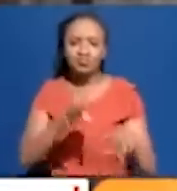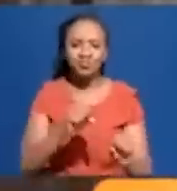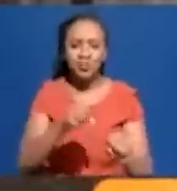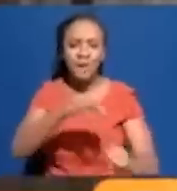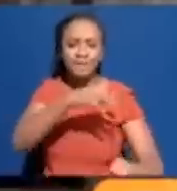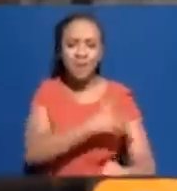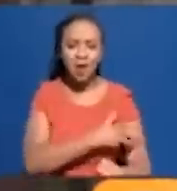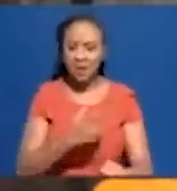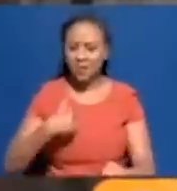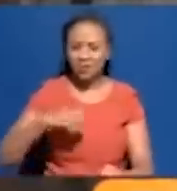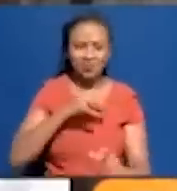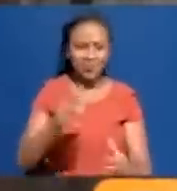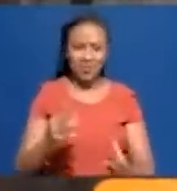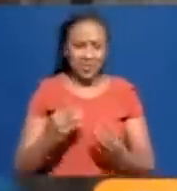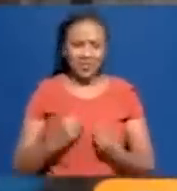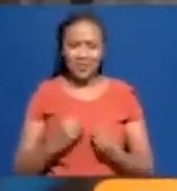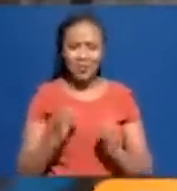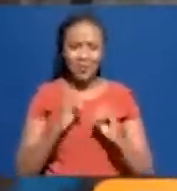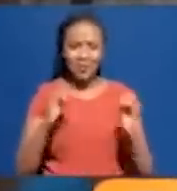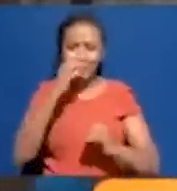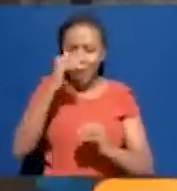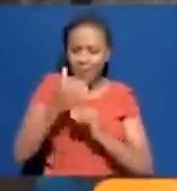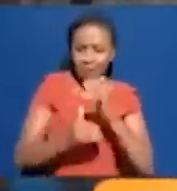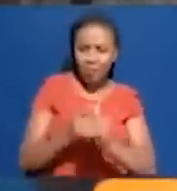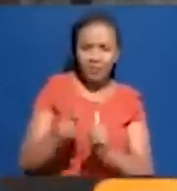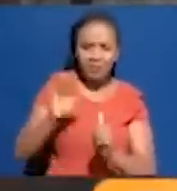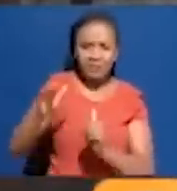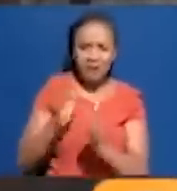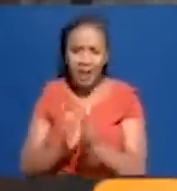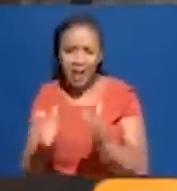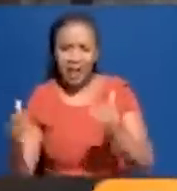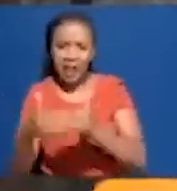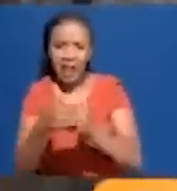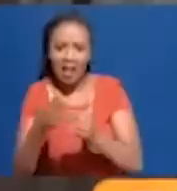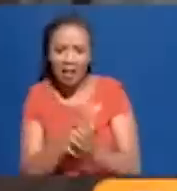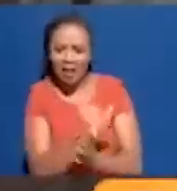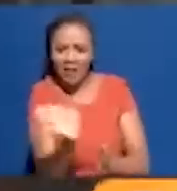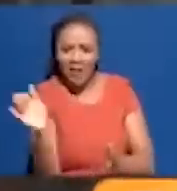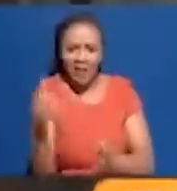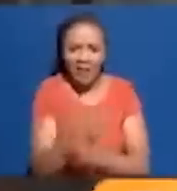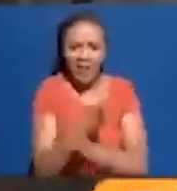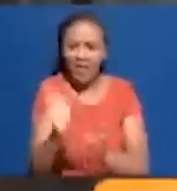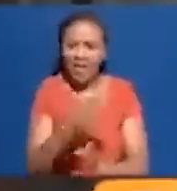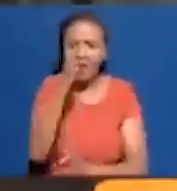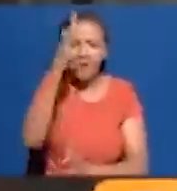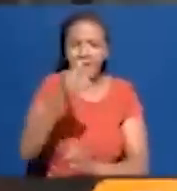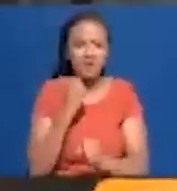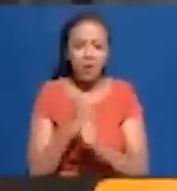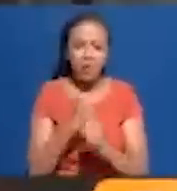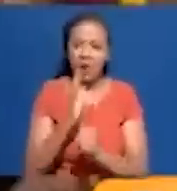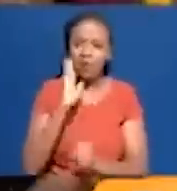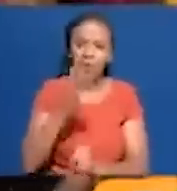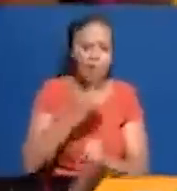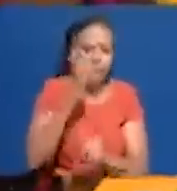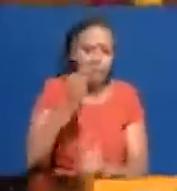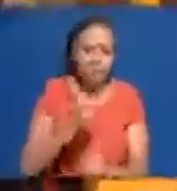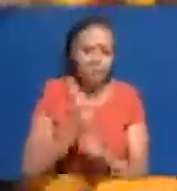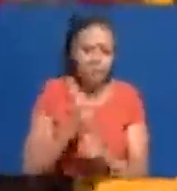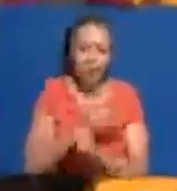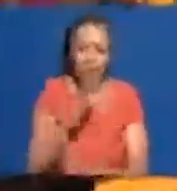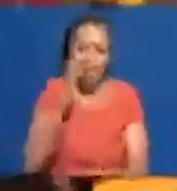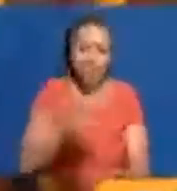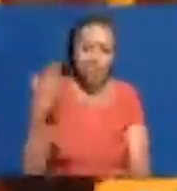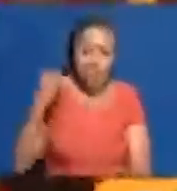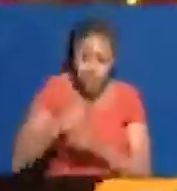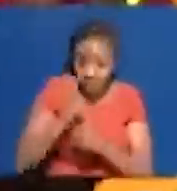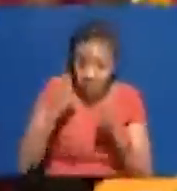though it is a work in futility, it cannot work, it has never worked, and it will never work.